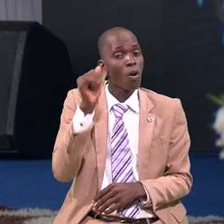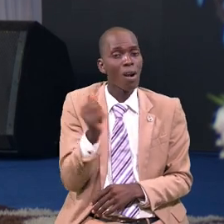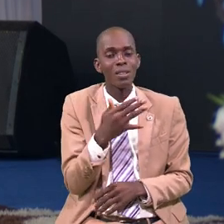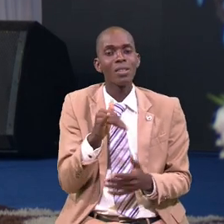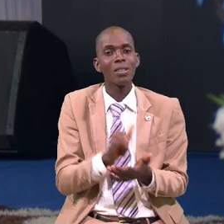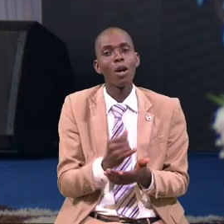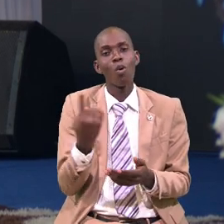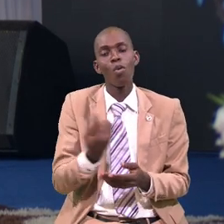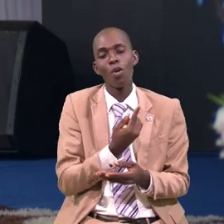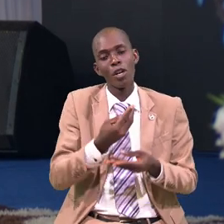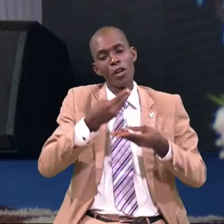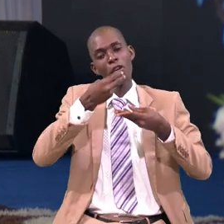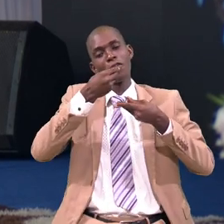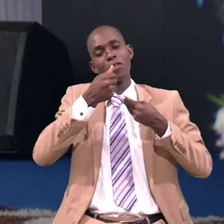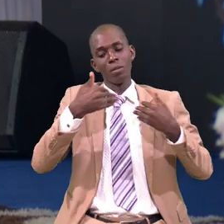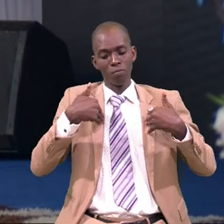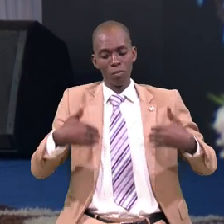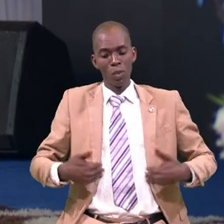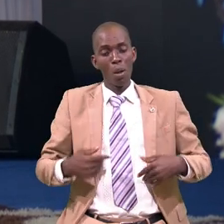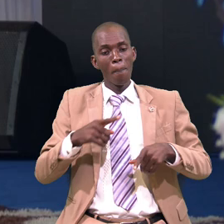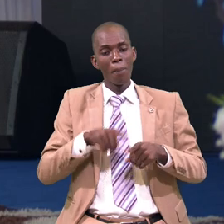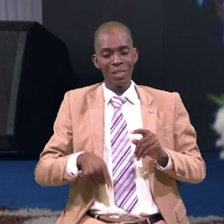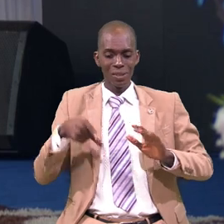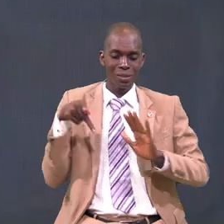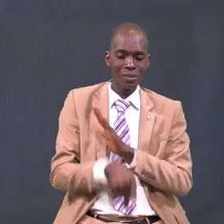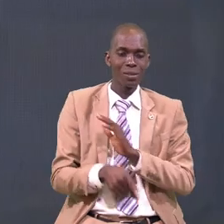flesh and starve the soul.